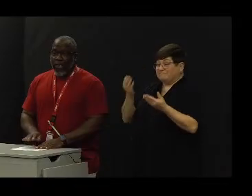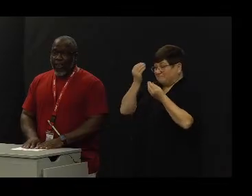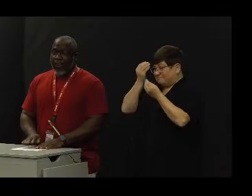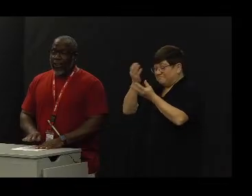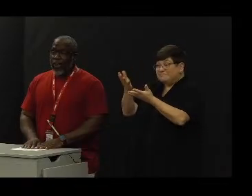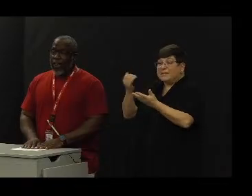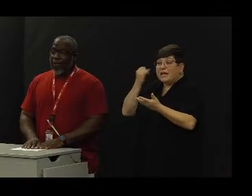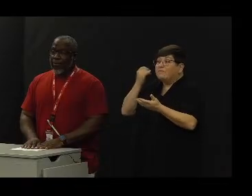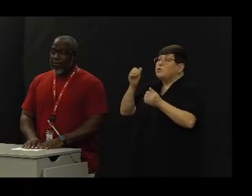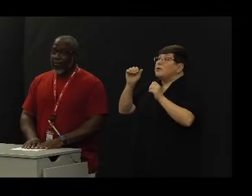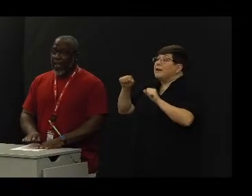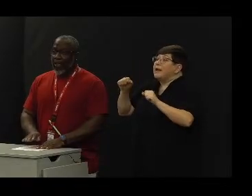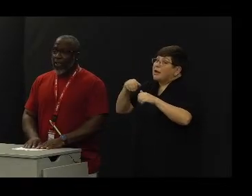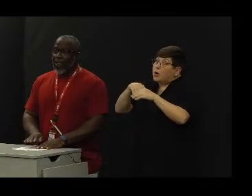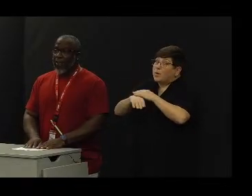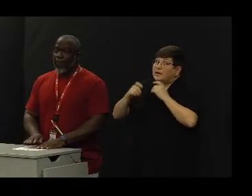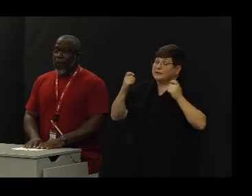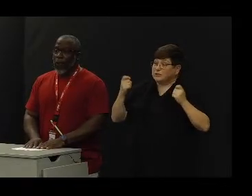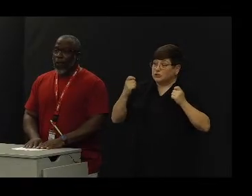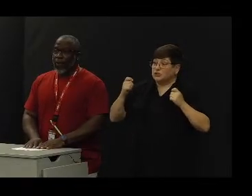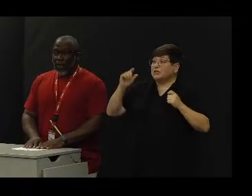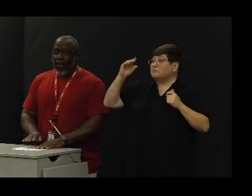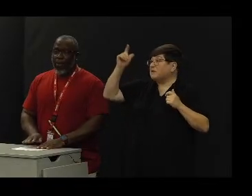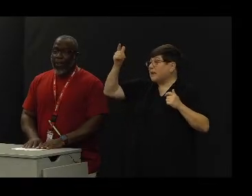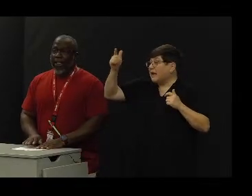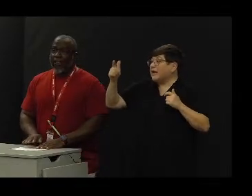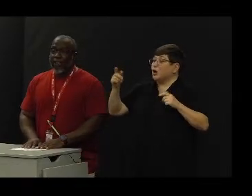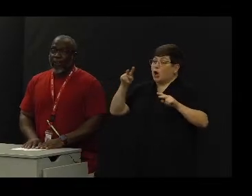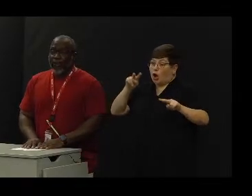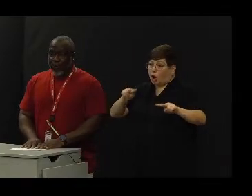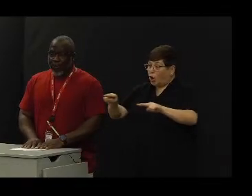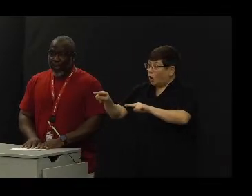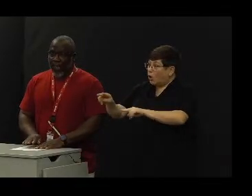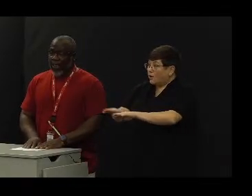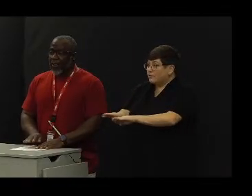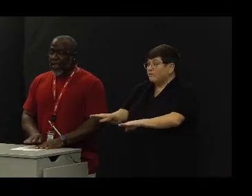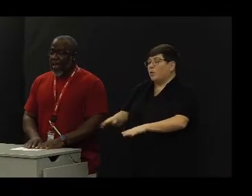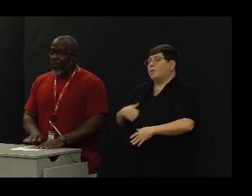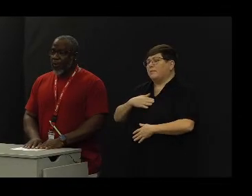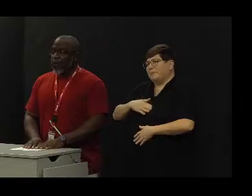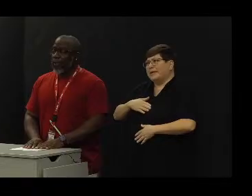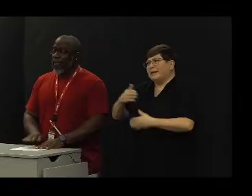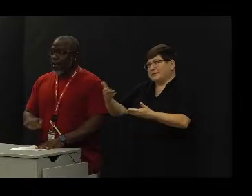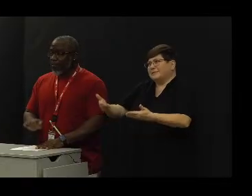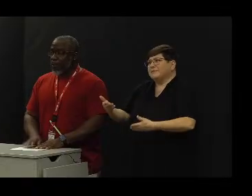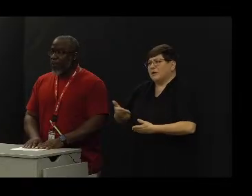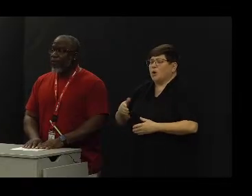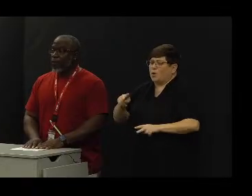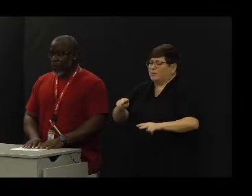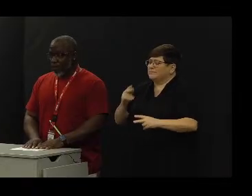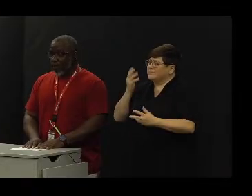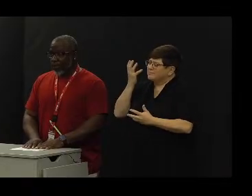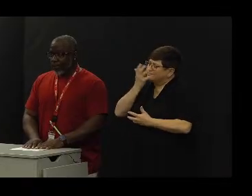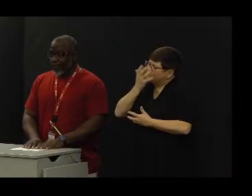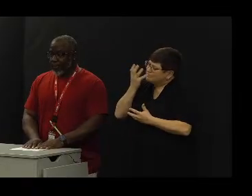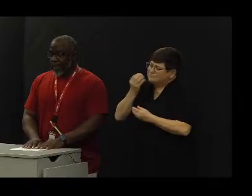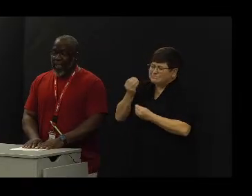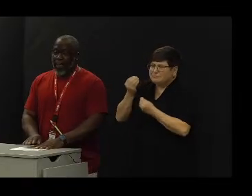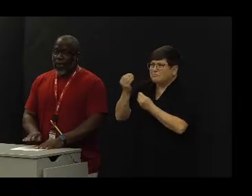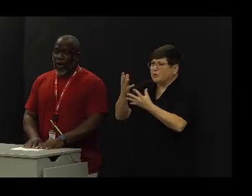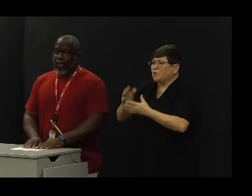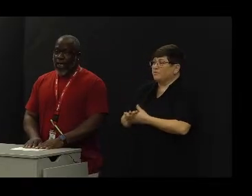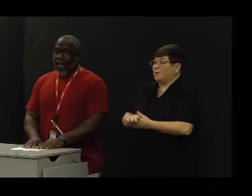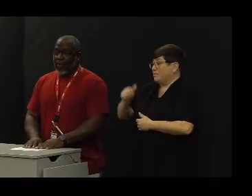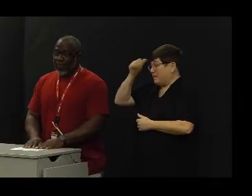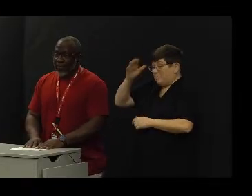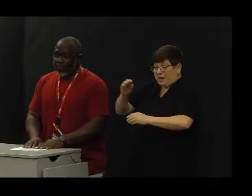I said, if you can get to the gym and look at that floor, please do. It is absolutely beautiful. He did a